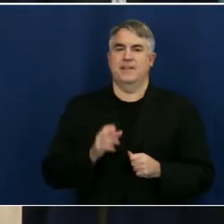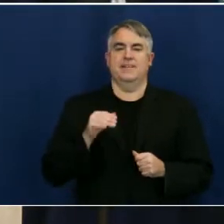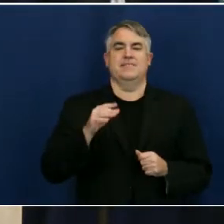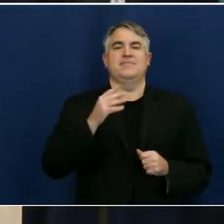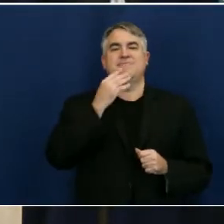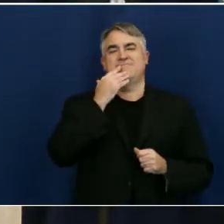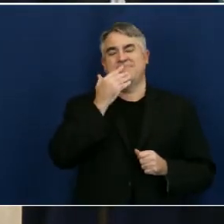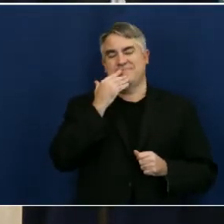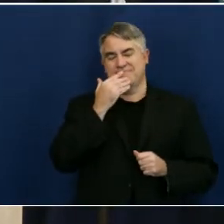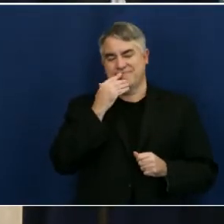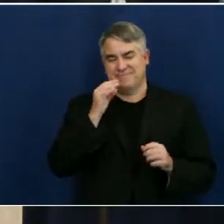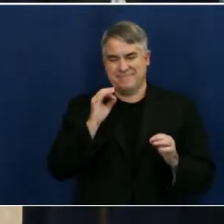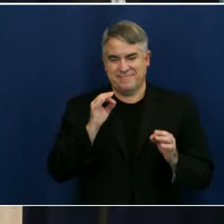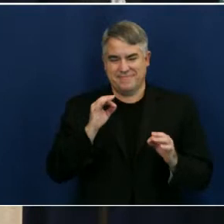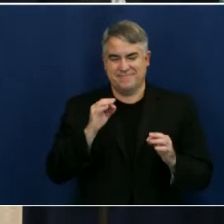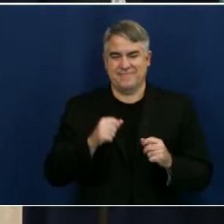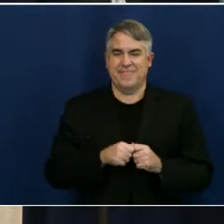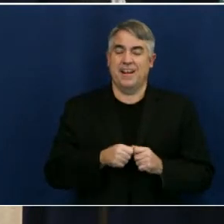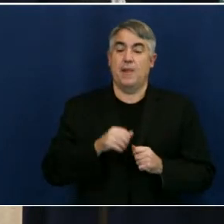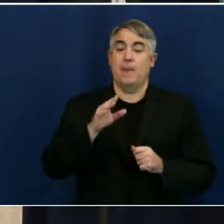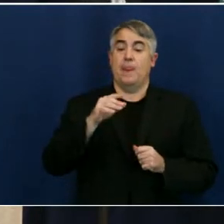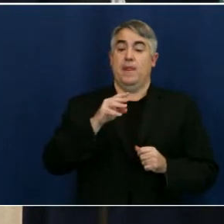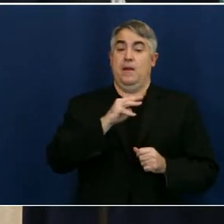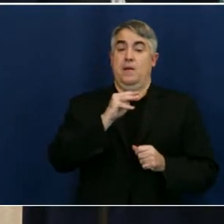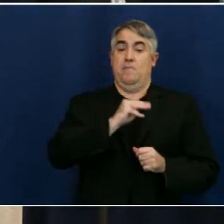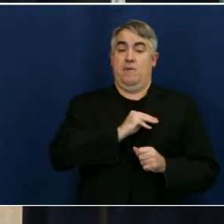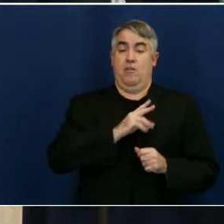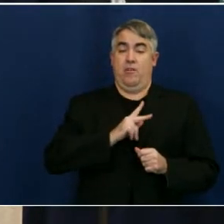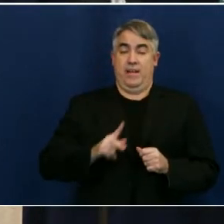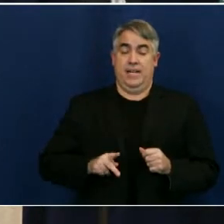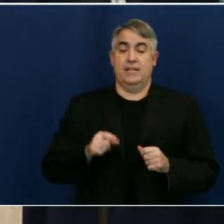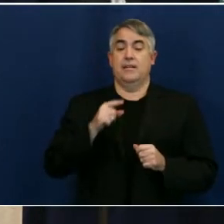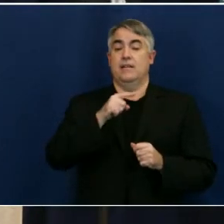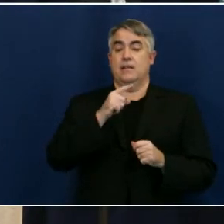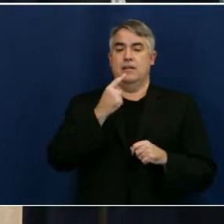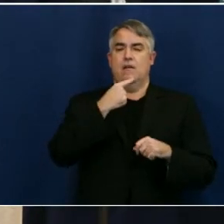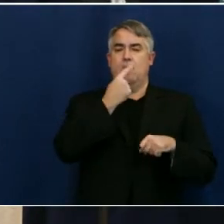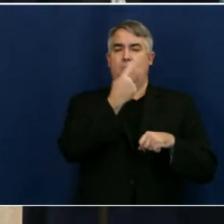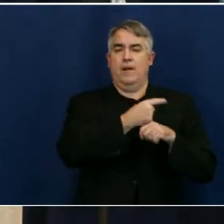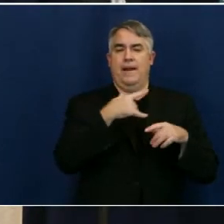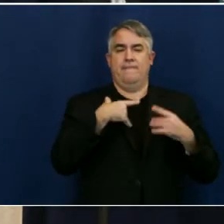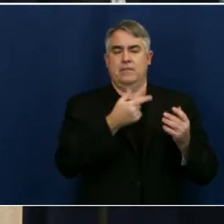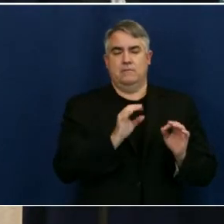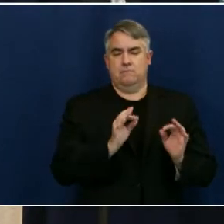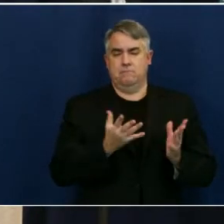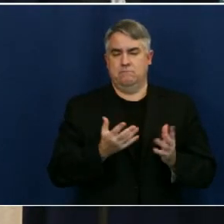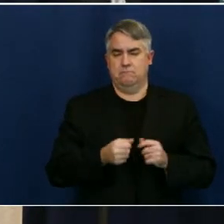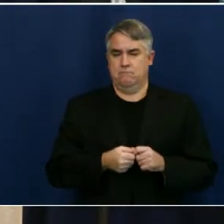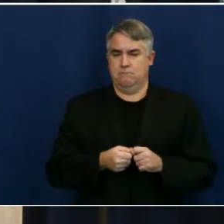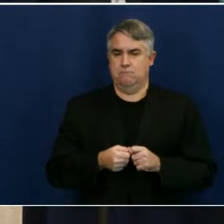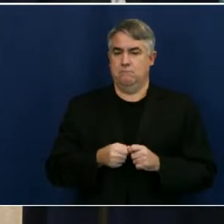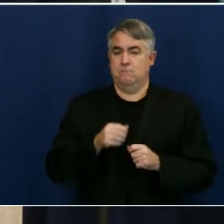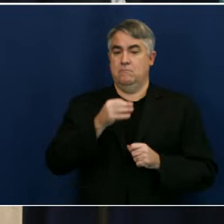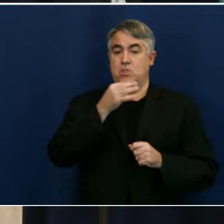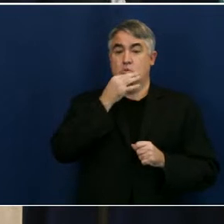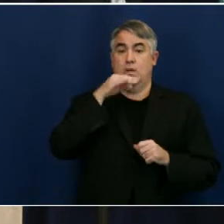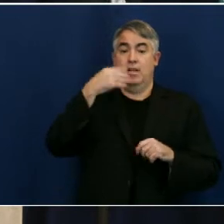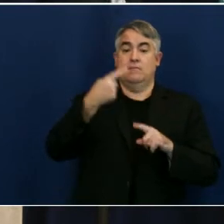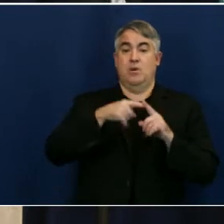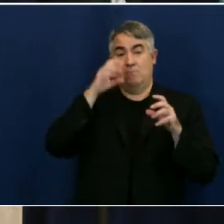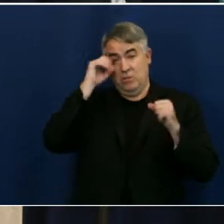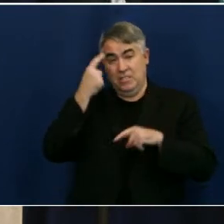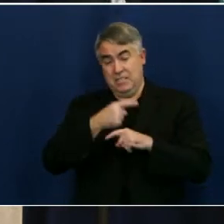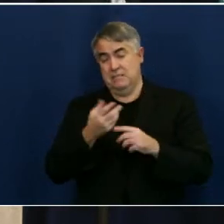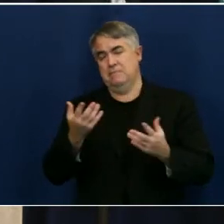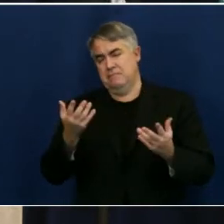Thank you for that question. You know, the MLK was one day. We have President's Day coming up and then Cesar Chavez coming up